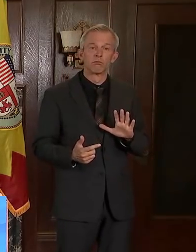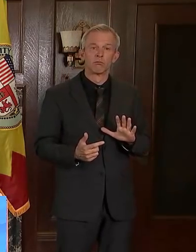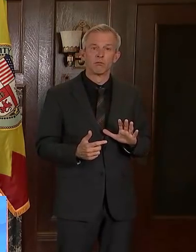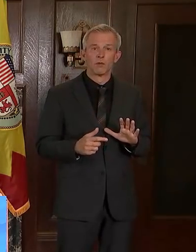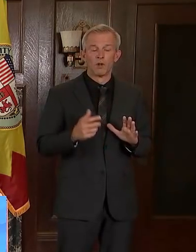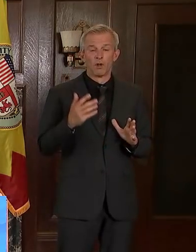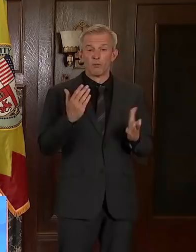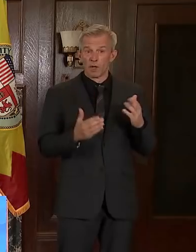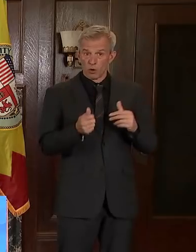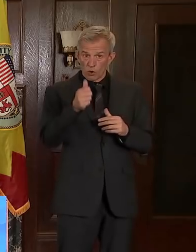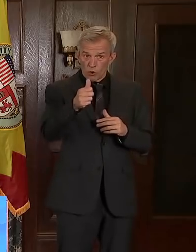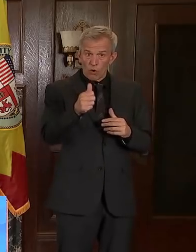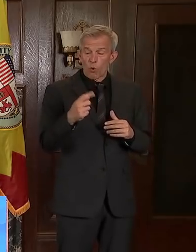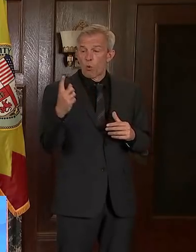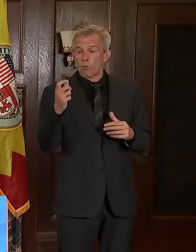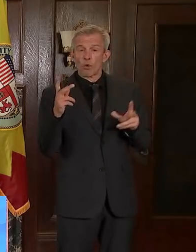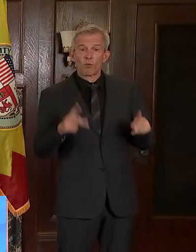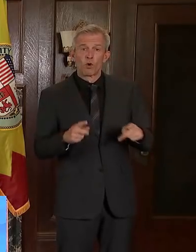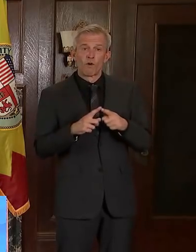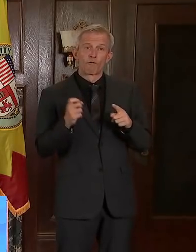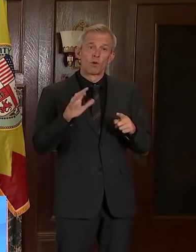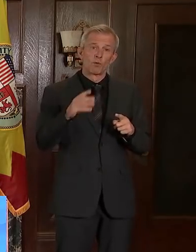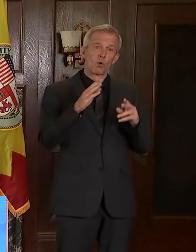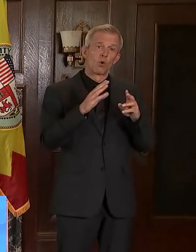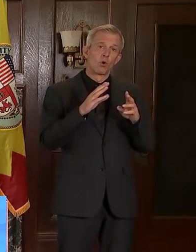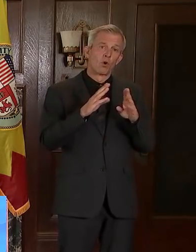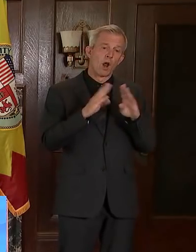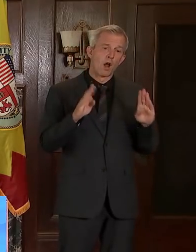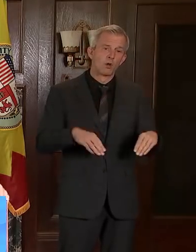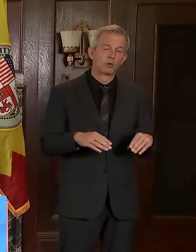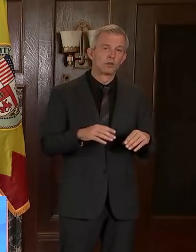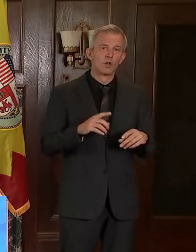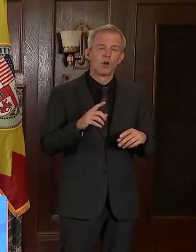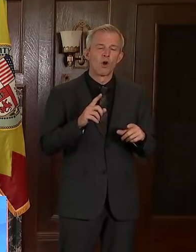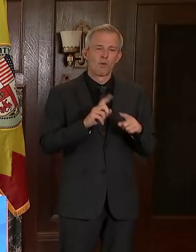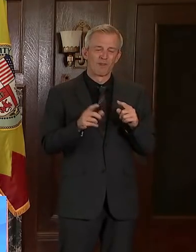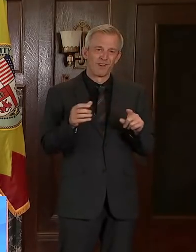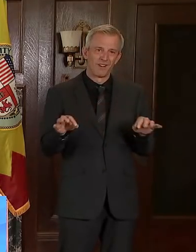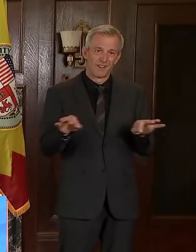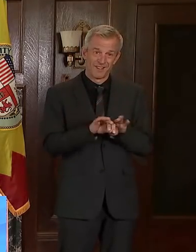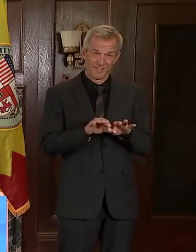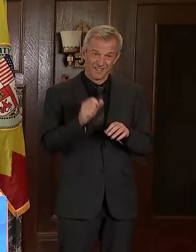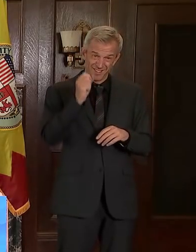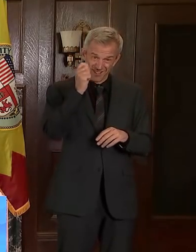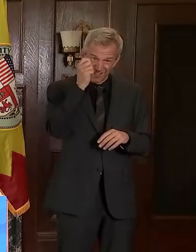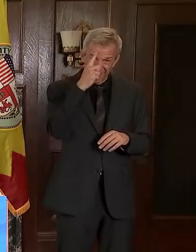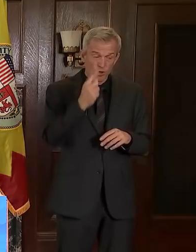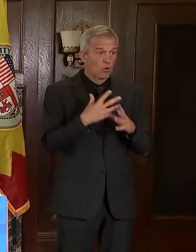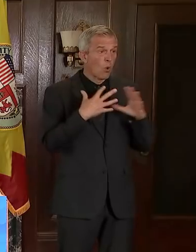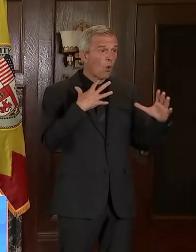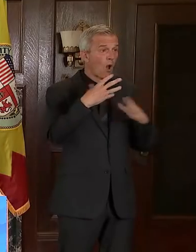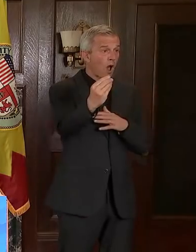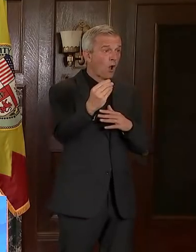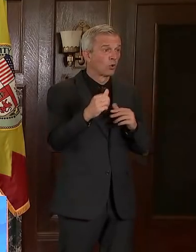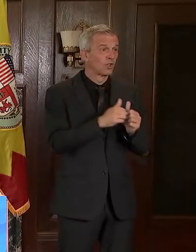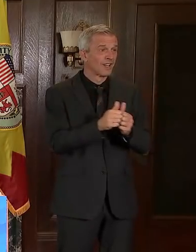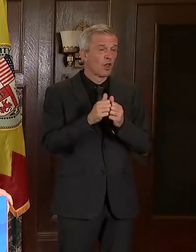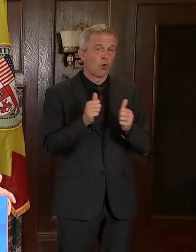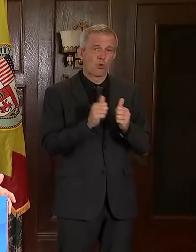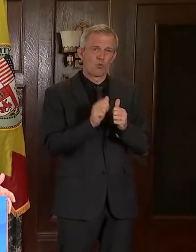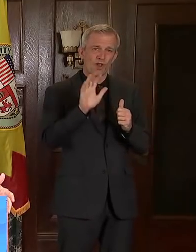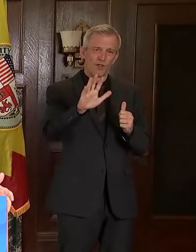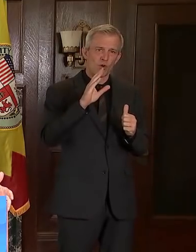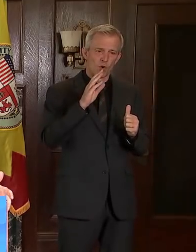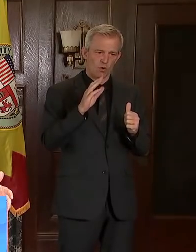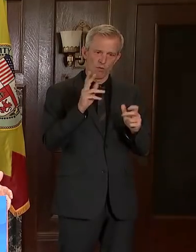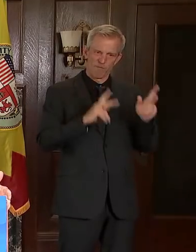person from your household, but nobody more than a household that is cohabitating together can go out together on these trails. But